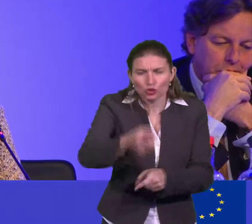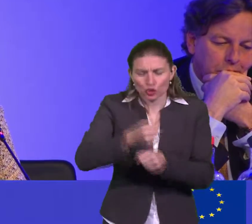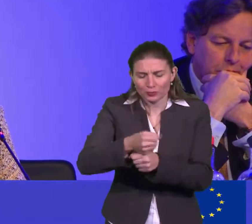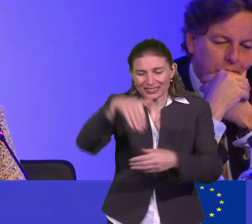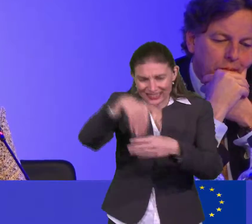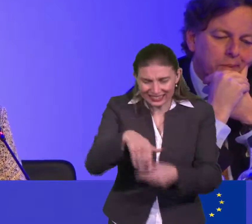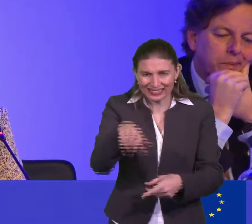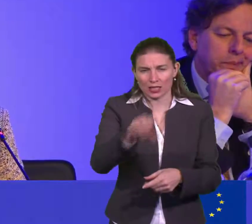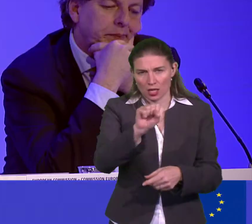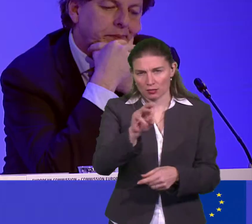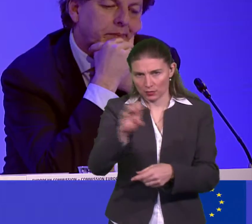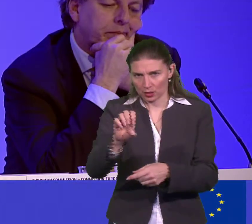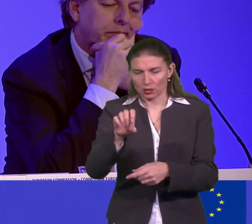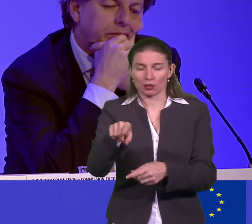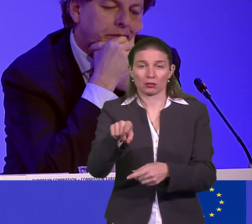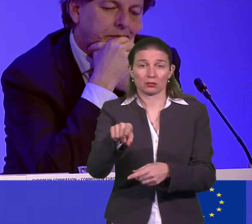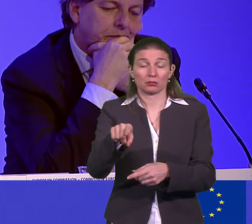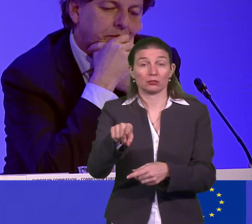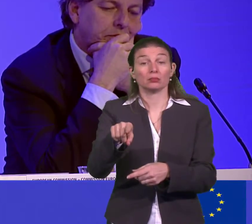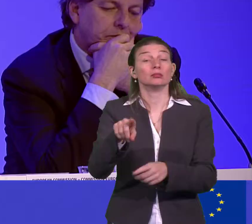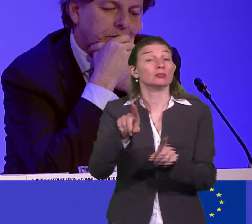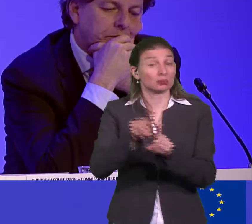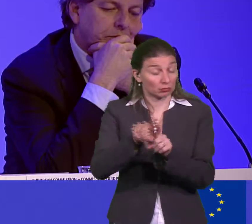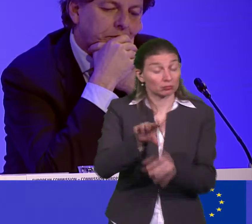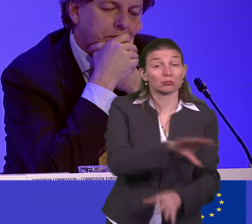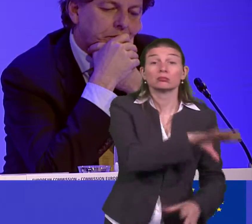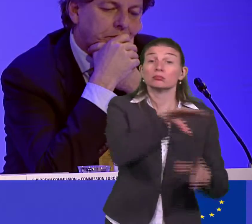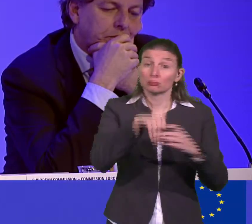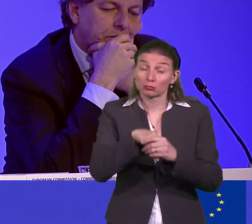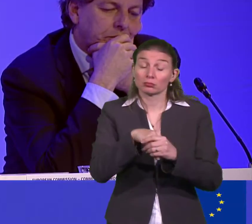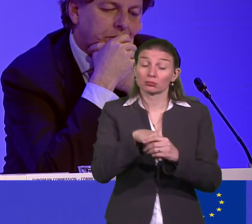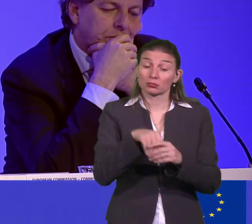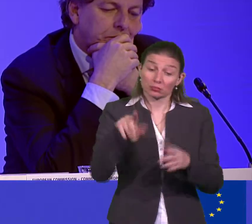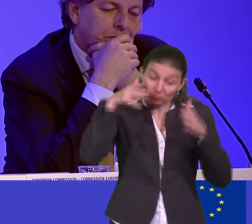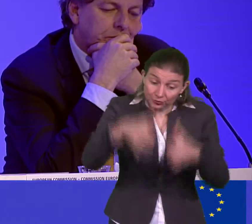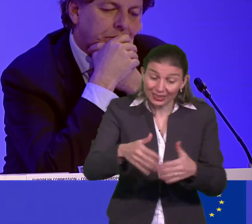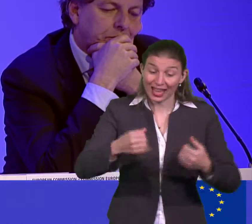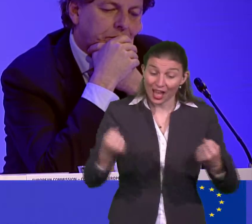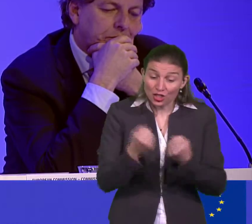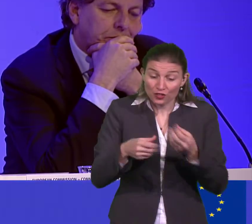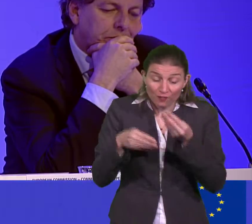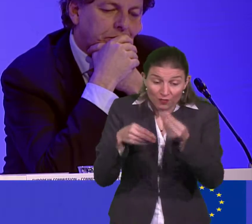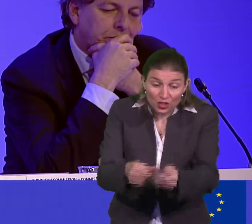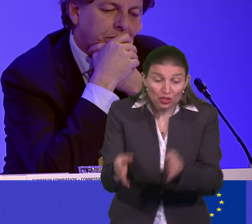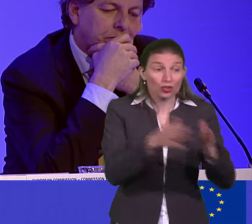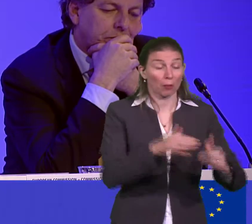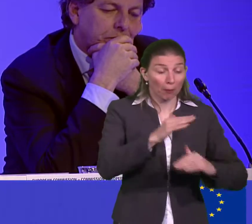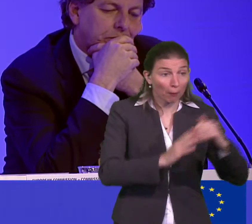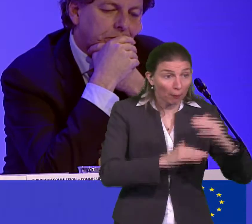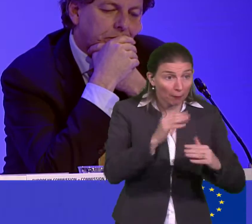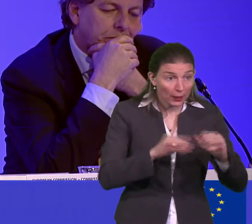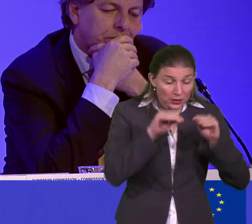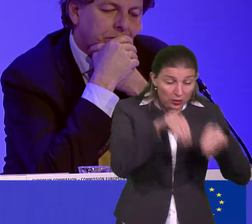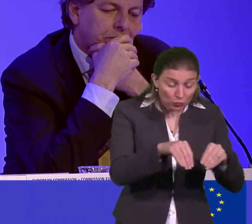SMEs, including those that are related to energy efficiency, building insulation programs